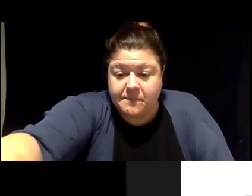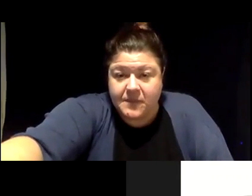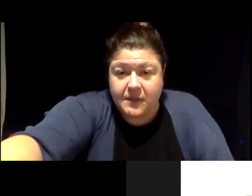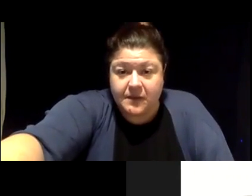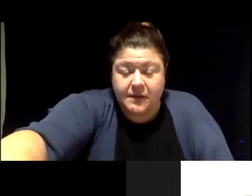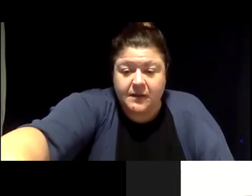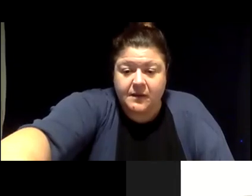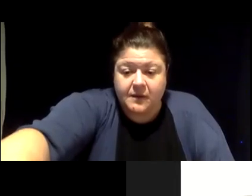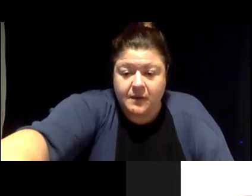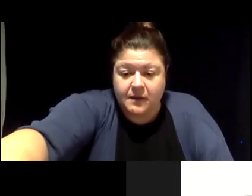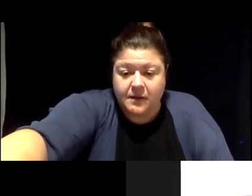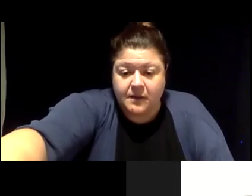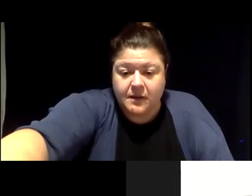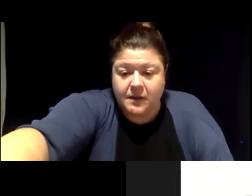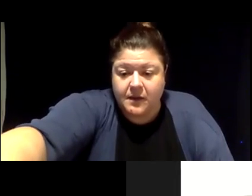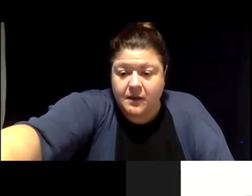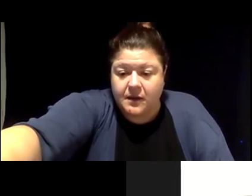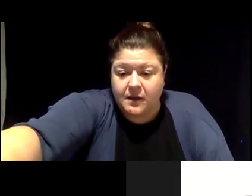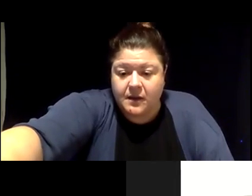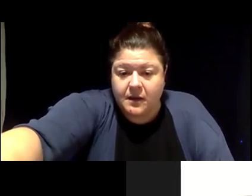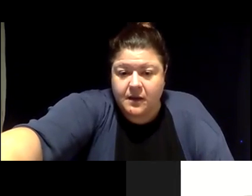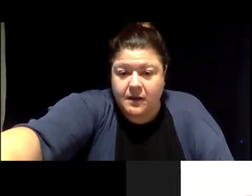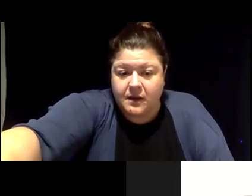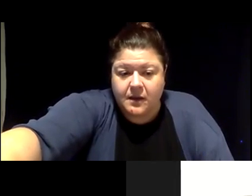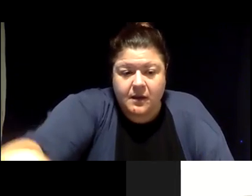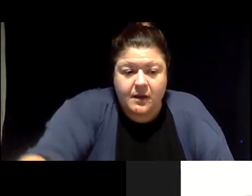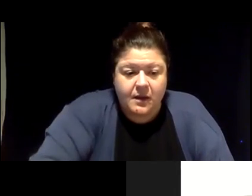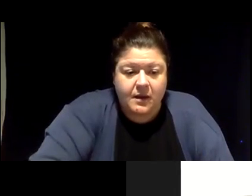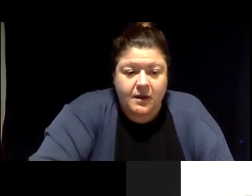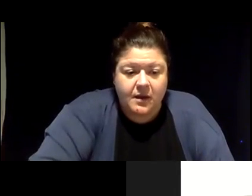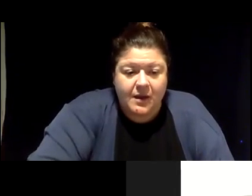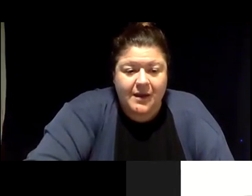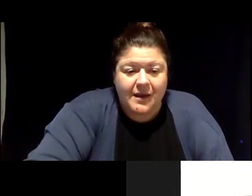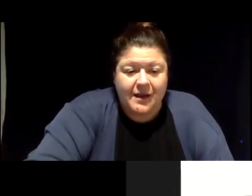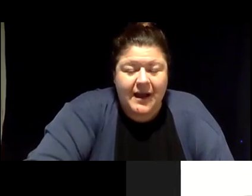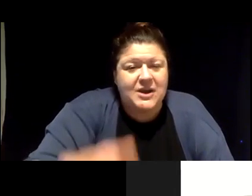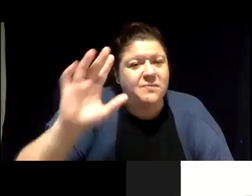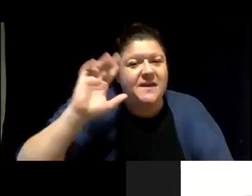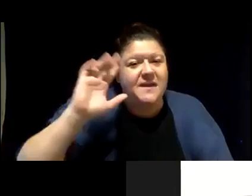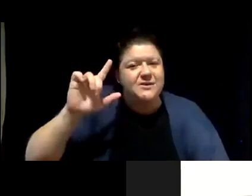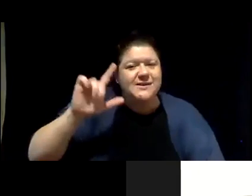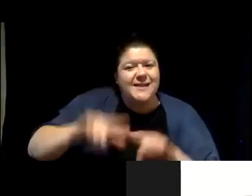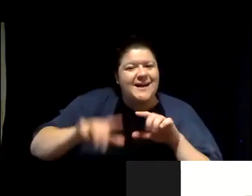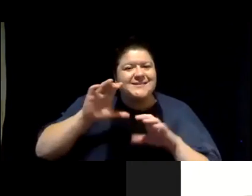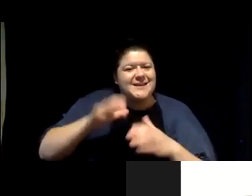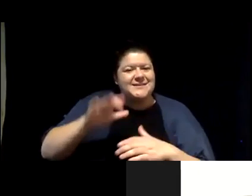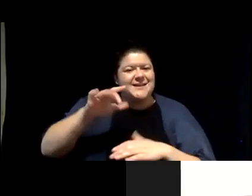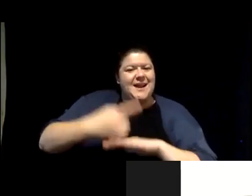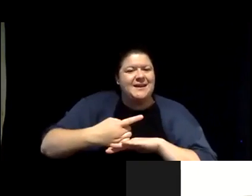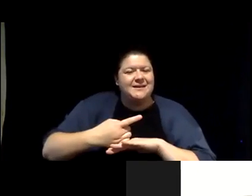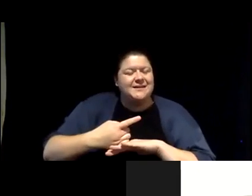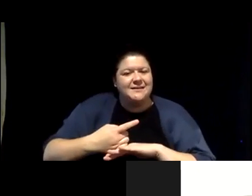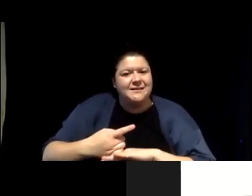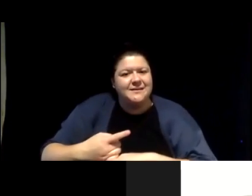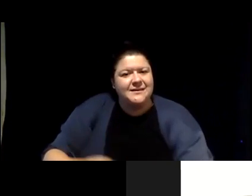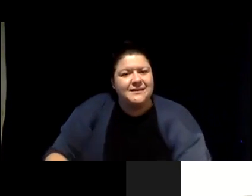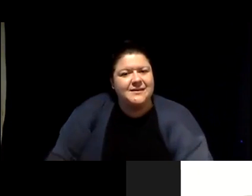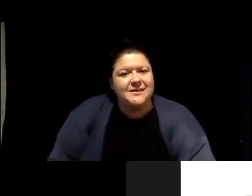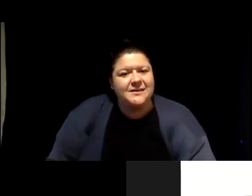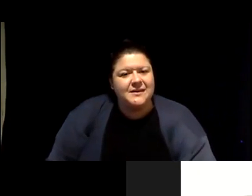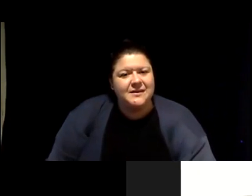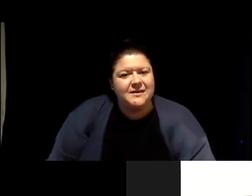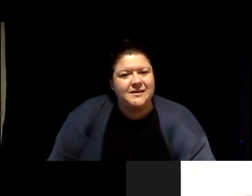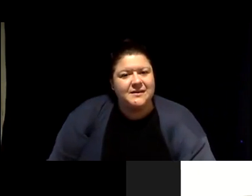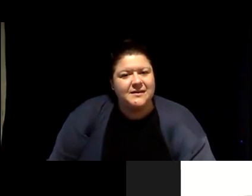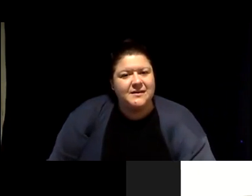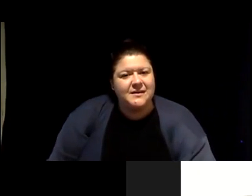will respond to your email. Okay, not worry. Okay, thank you very much. All right, thank you. Have a good weekend. Thank you. Bye. All